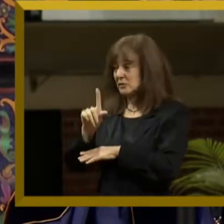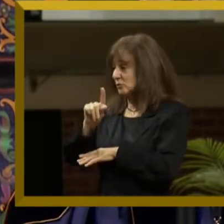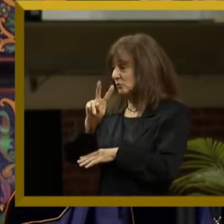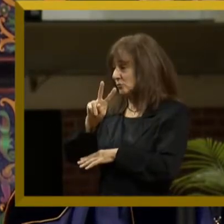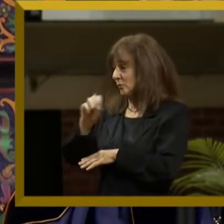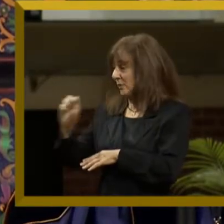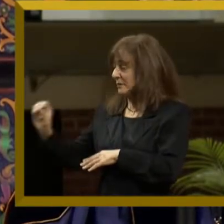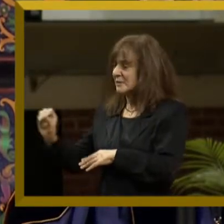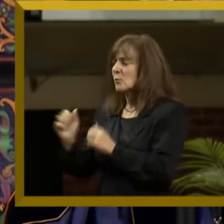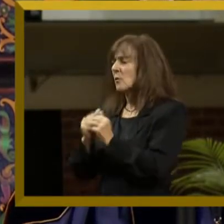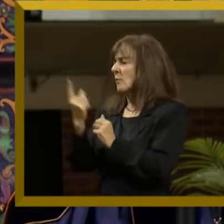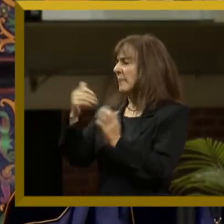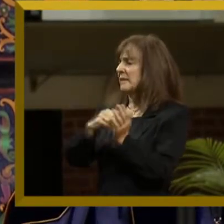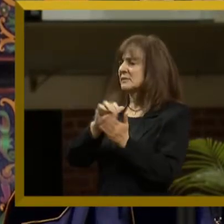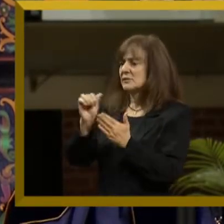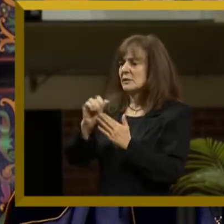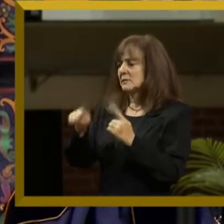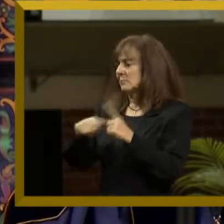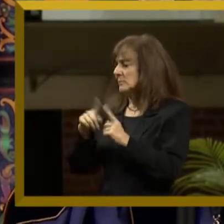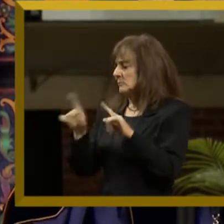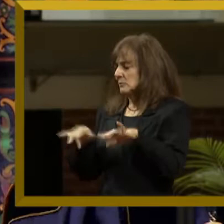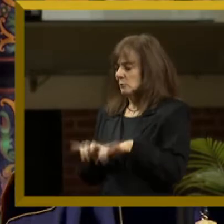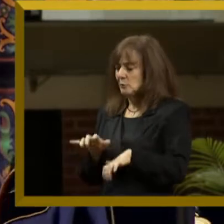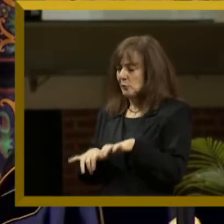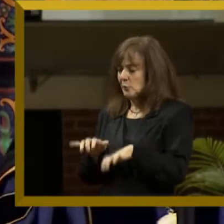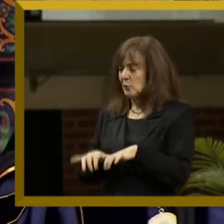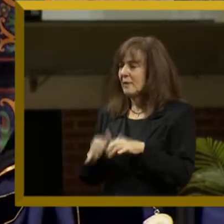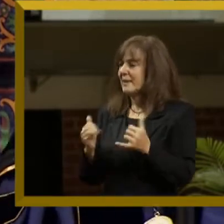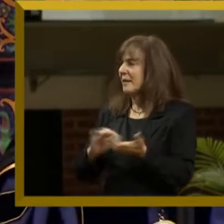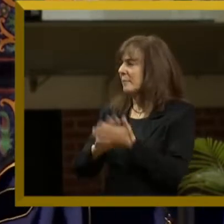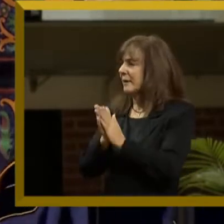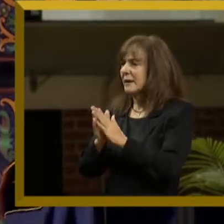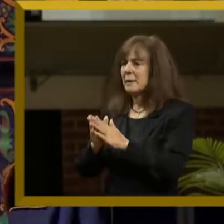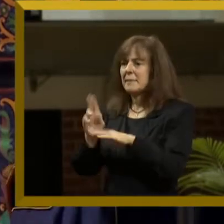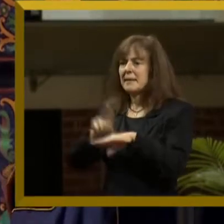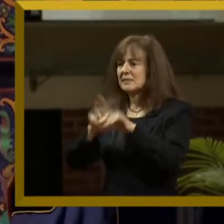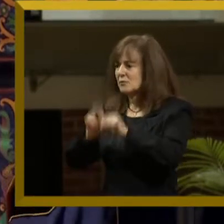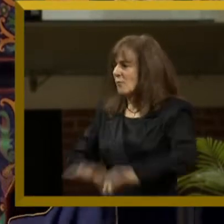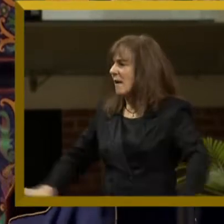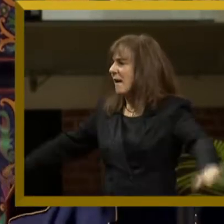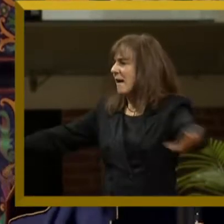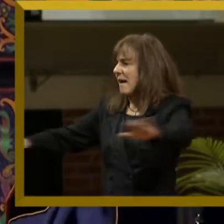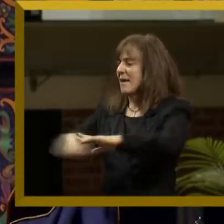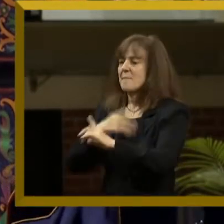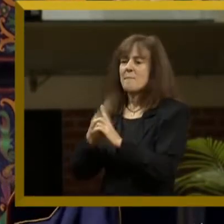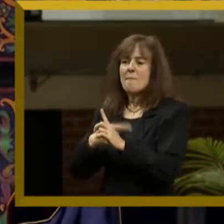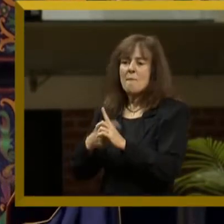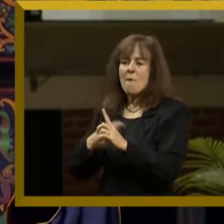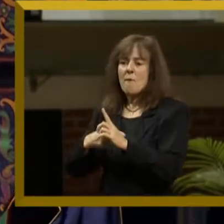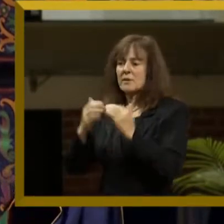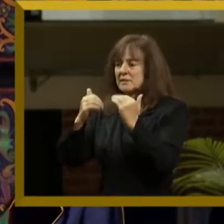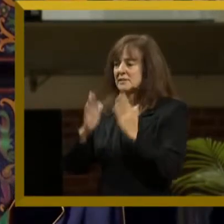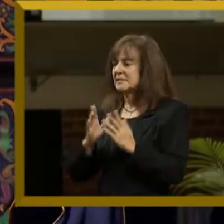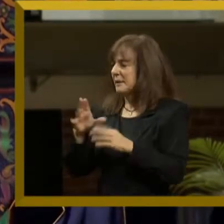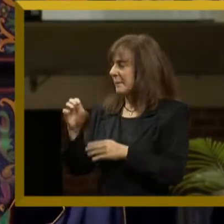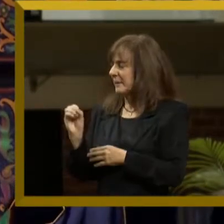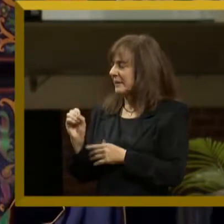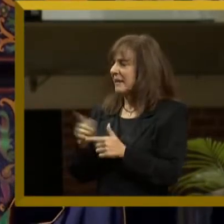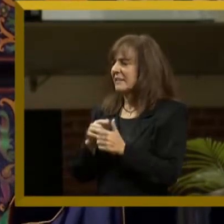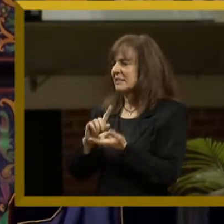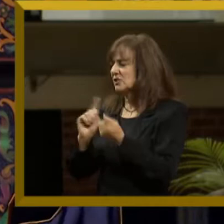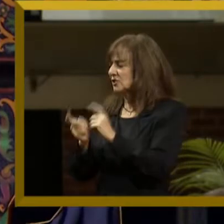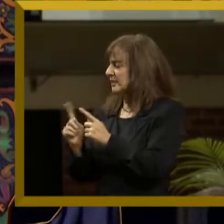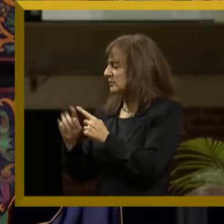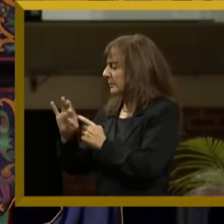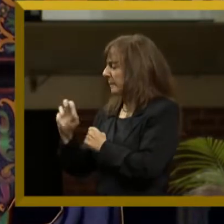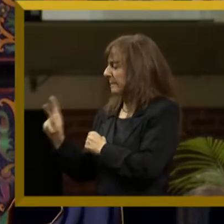only $1,000 and a computer, which has now grown into a nationwide mortgage company. Governor Stitt then moved into the banking business